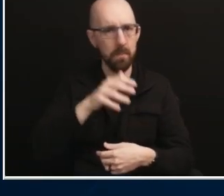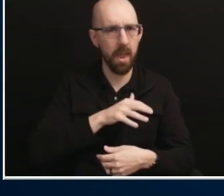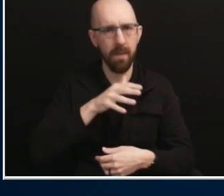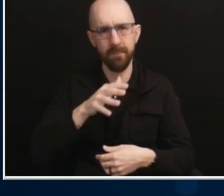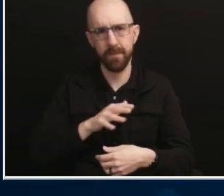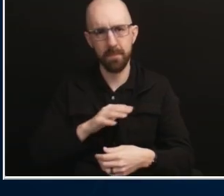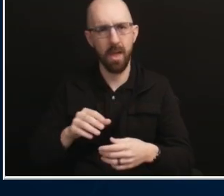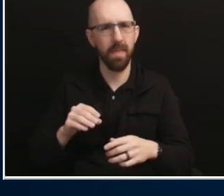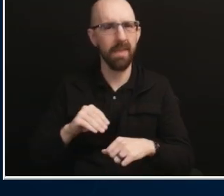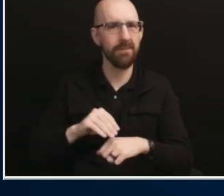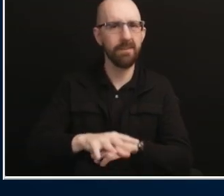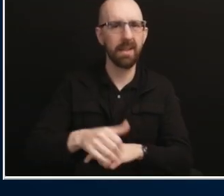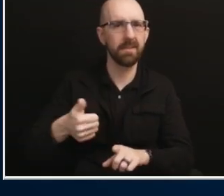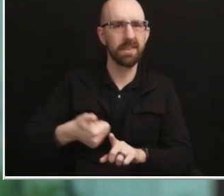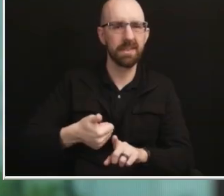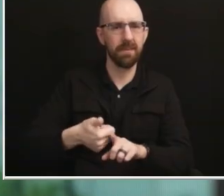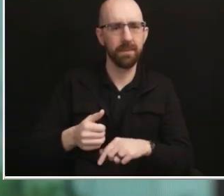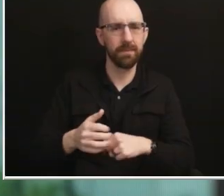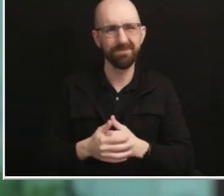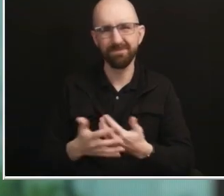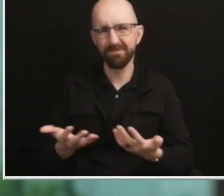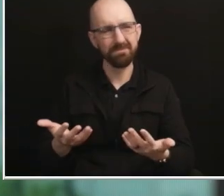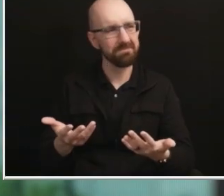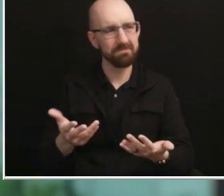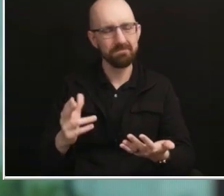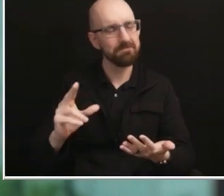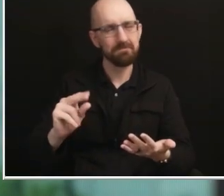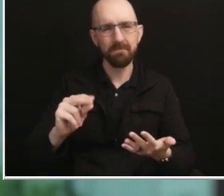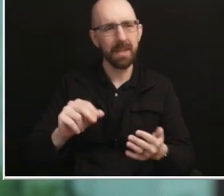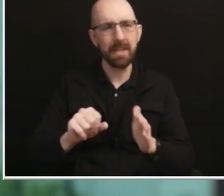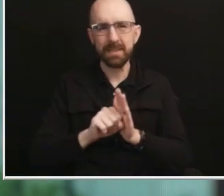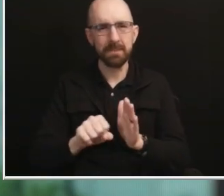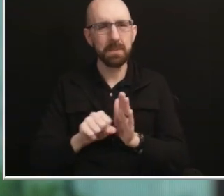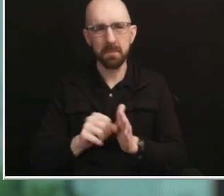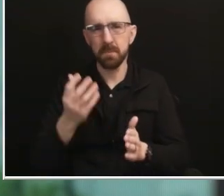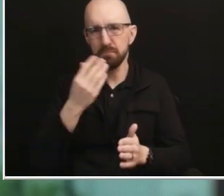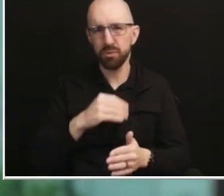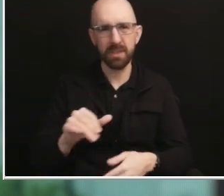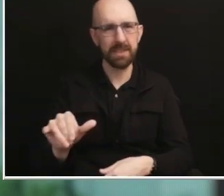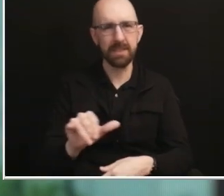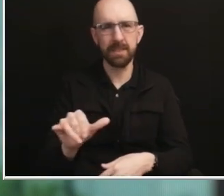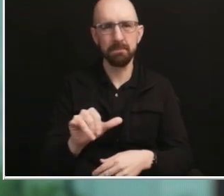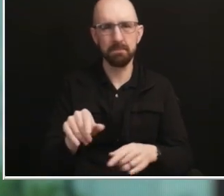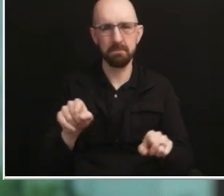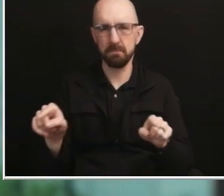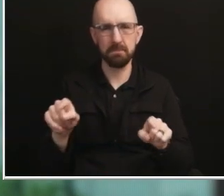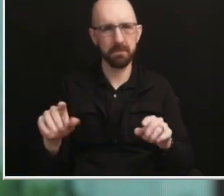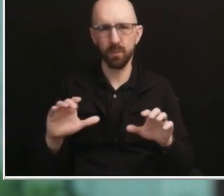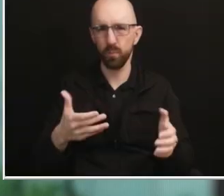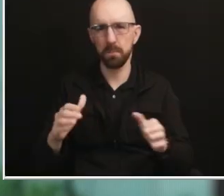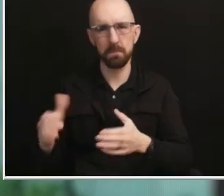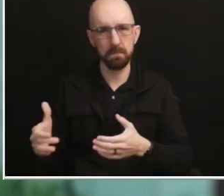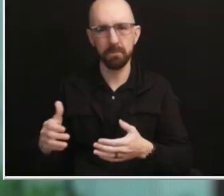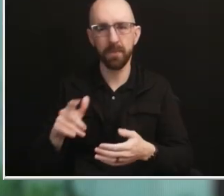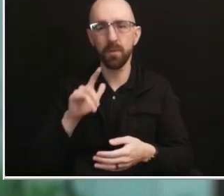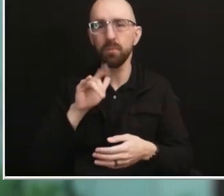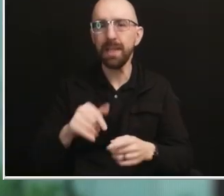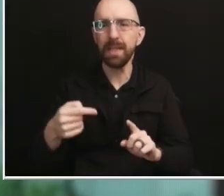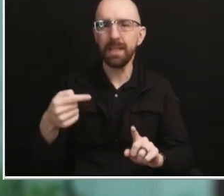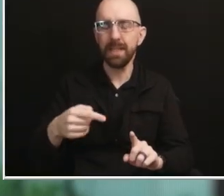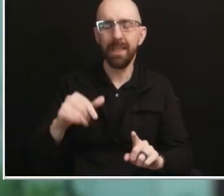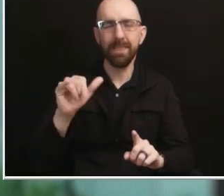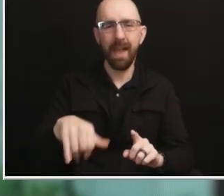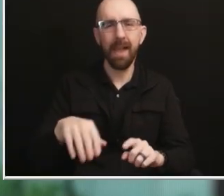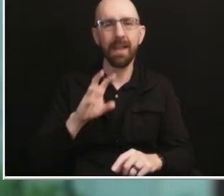effects. Not necessarily. The symptoms are fairly the same. And again, it really is kind of that 60,